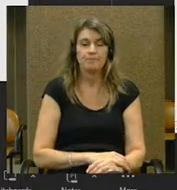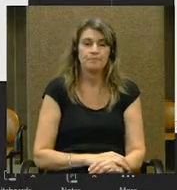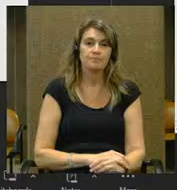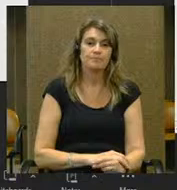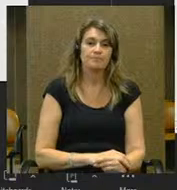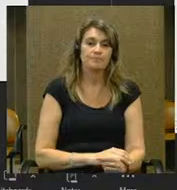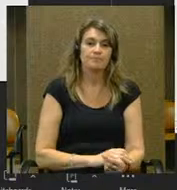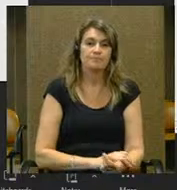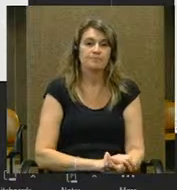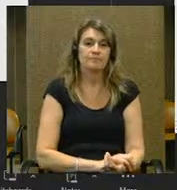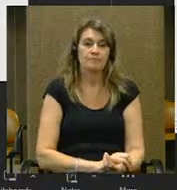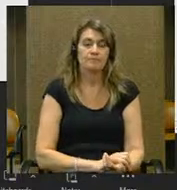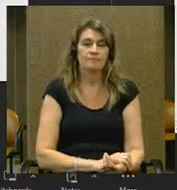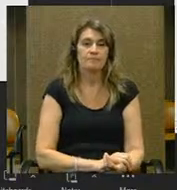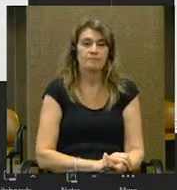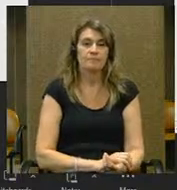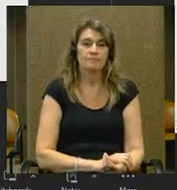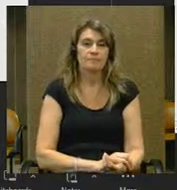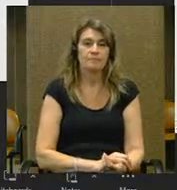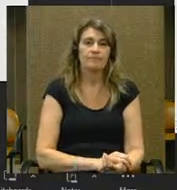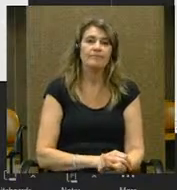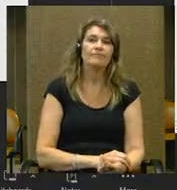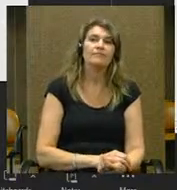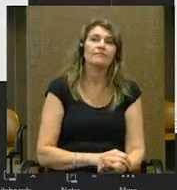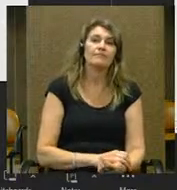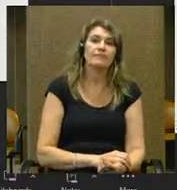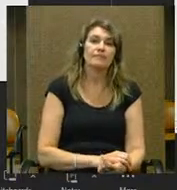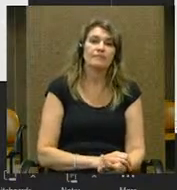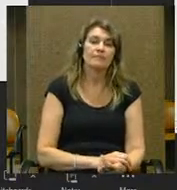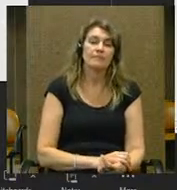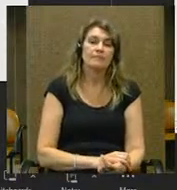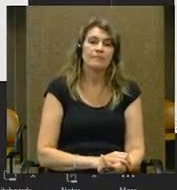issues. And there's a underlying